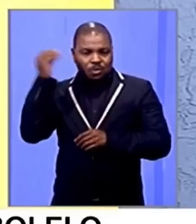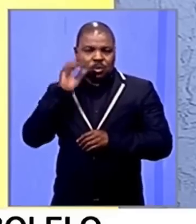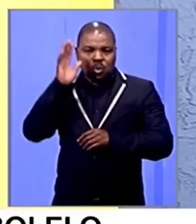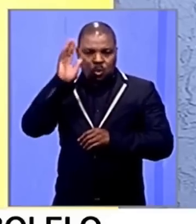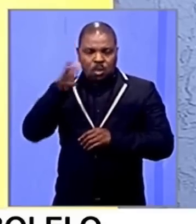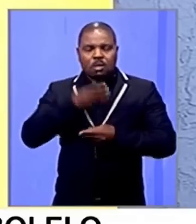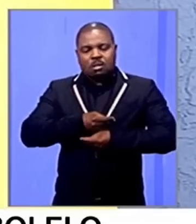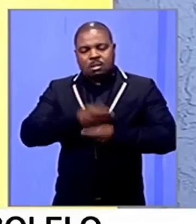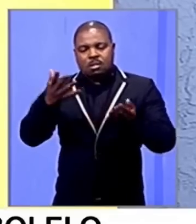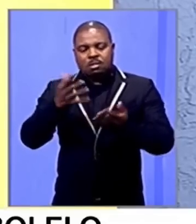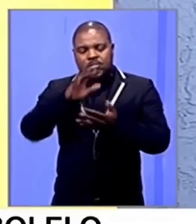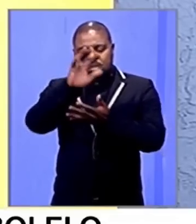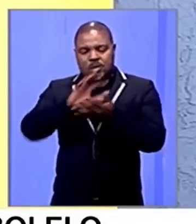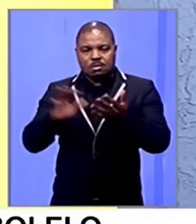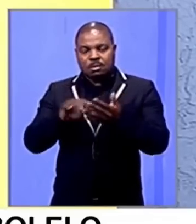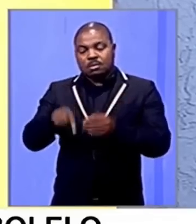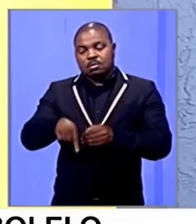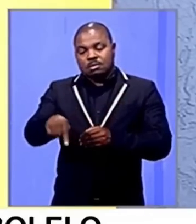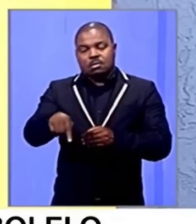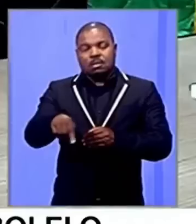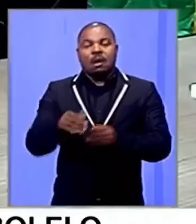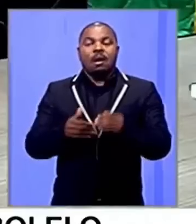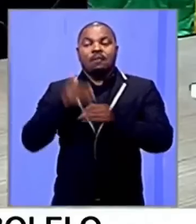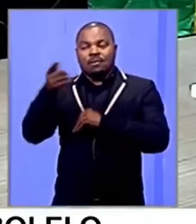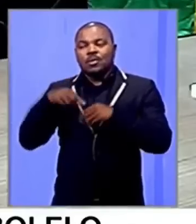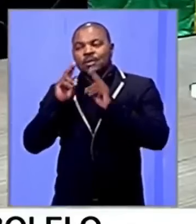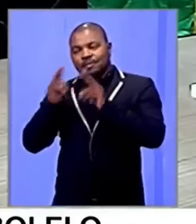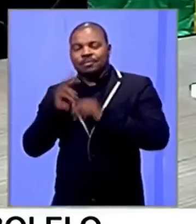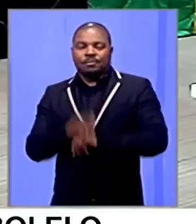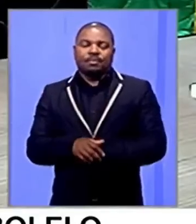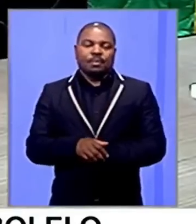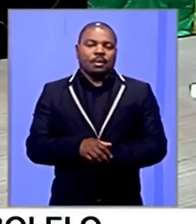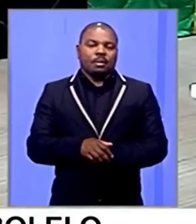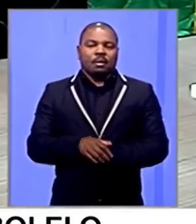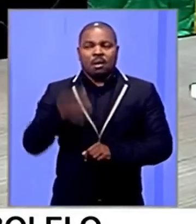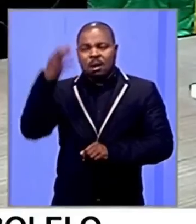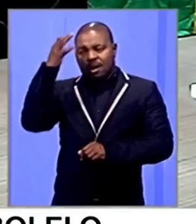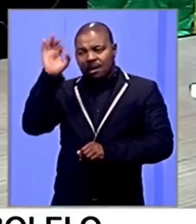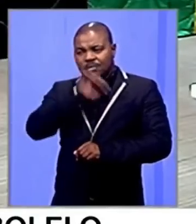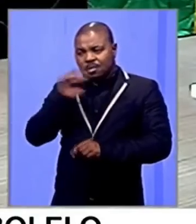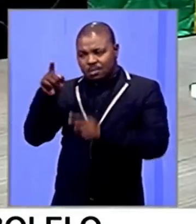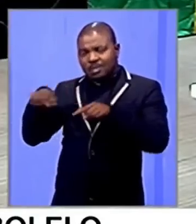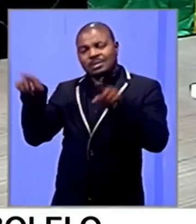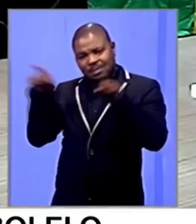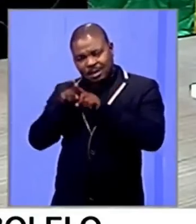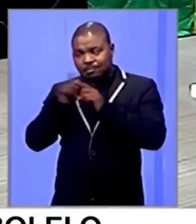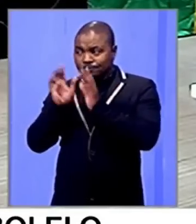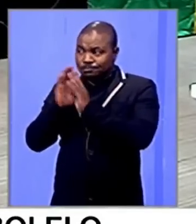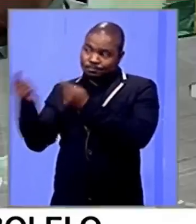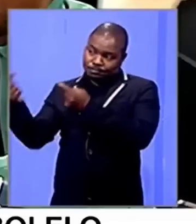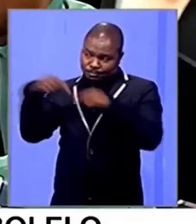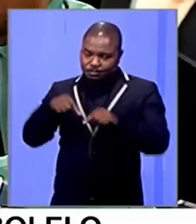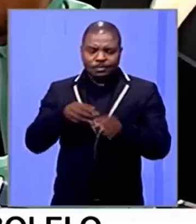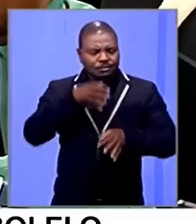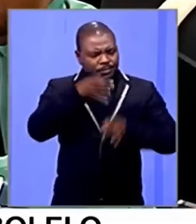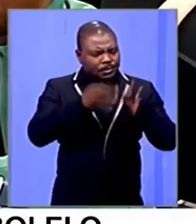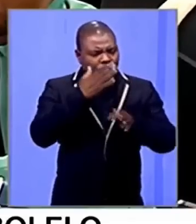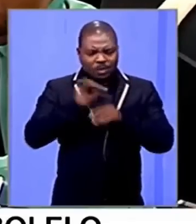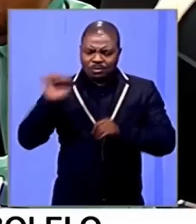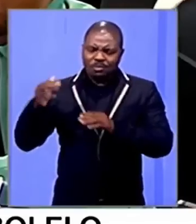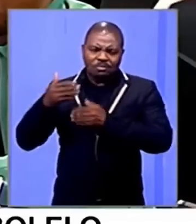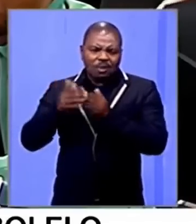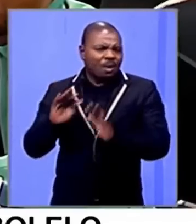in the statement that we will issue at the end of the visit. Badiredipuso le bone ba ne ba kopiwa go tla go bega ka ditiro tsa bone mo pusong.